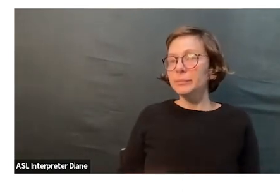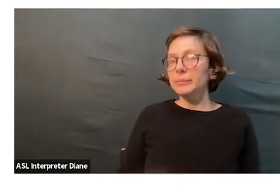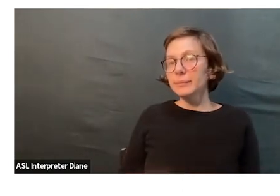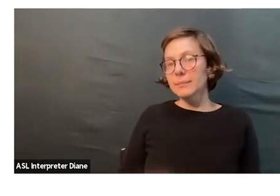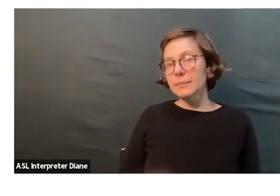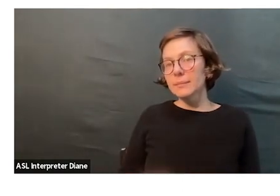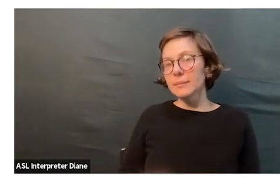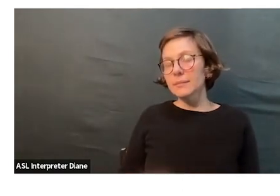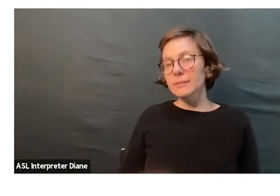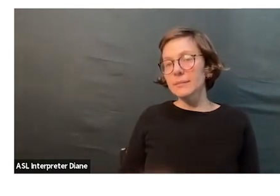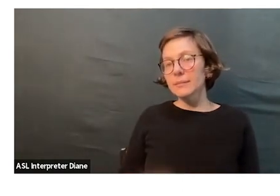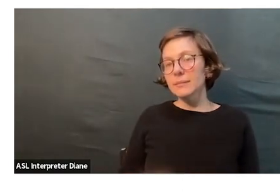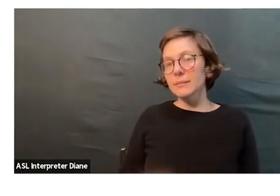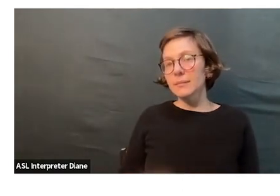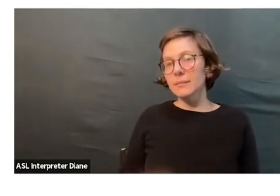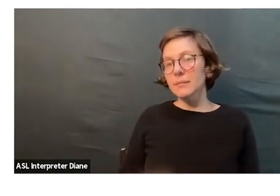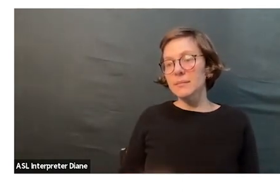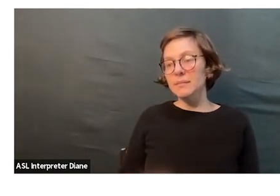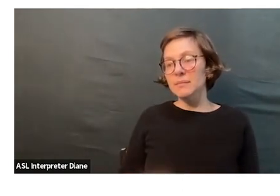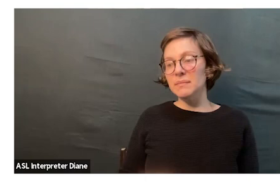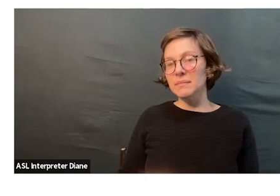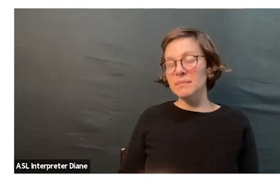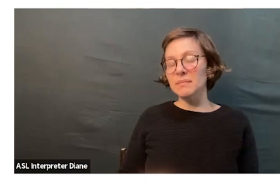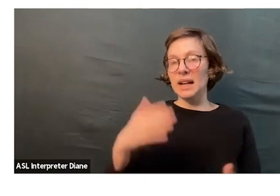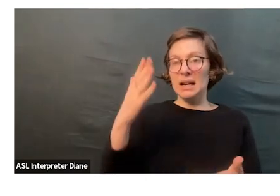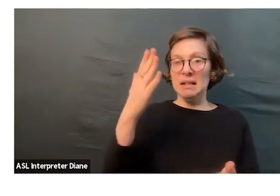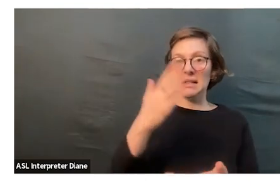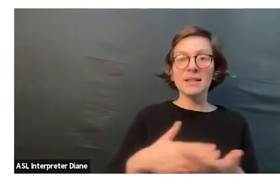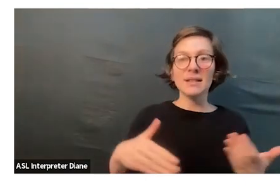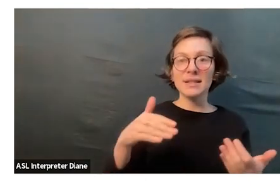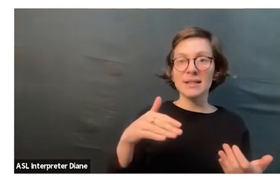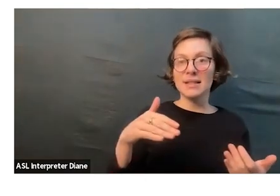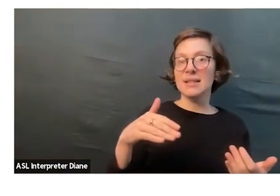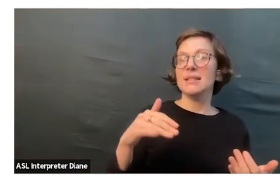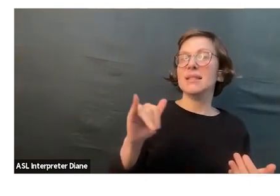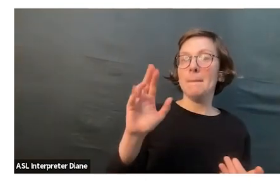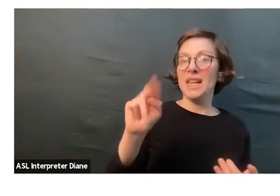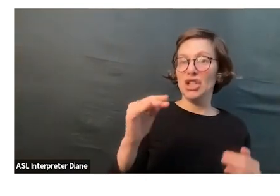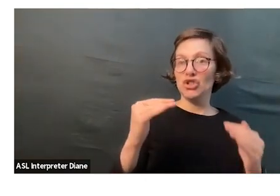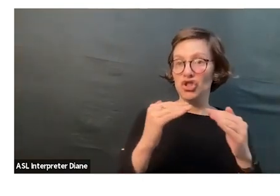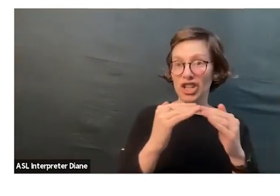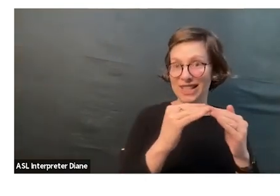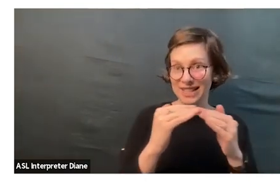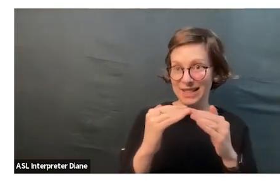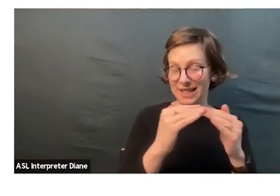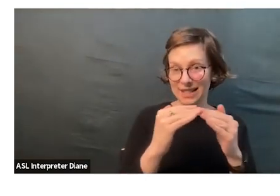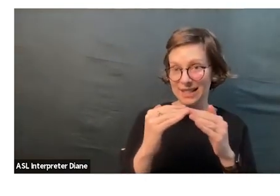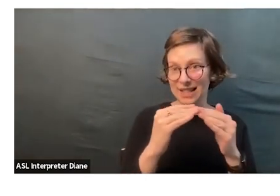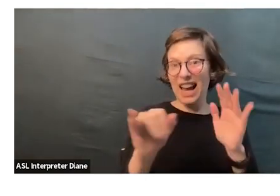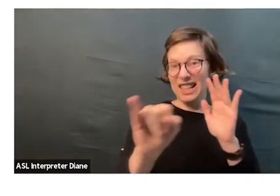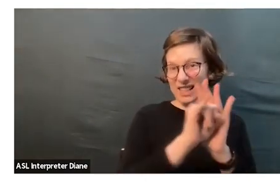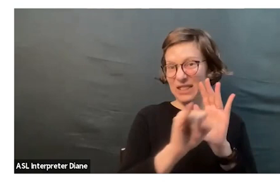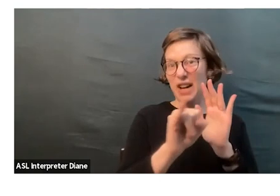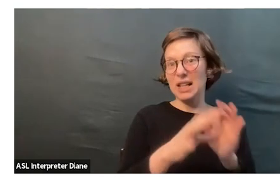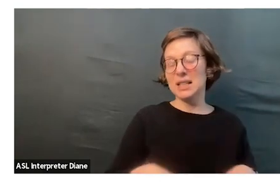of Syria or what have you, Orientalism. Where our clothes go if we don't want them anymore, that we can dispose of